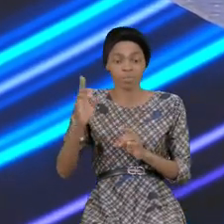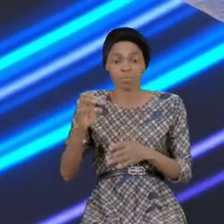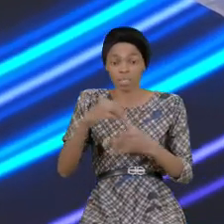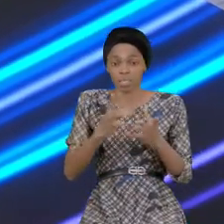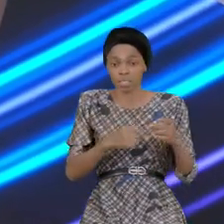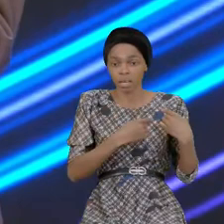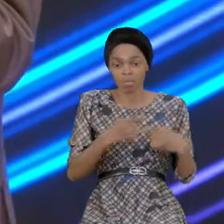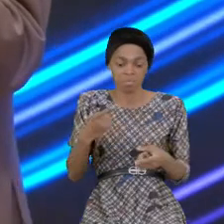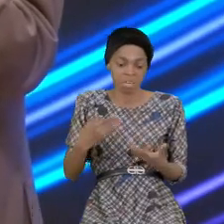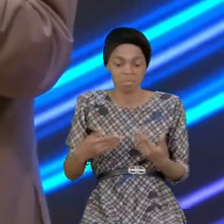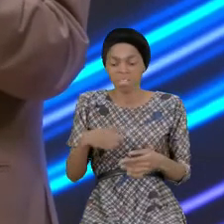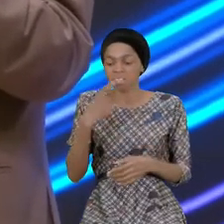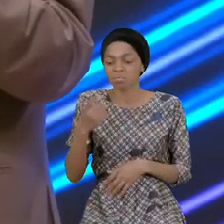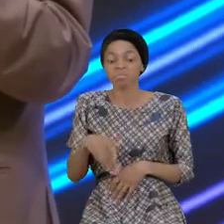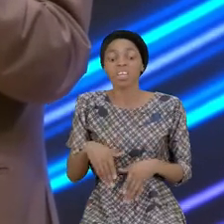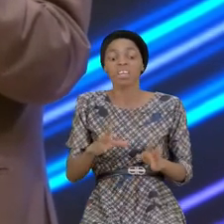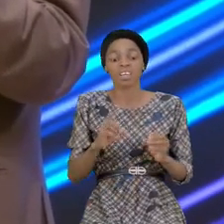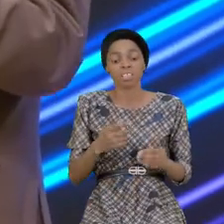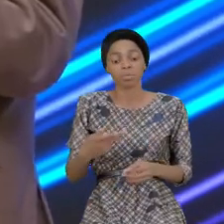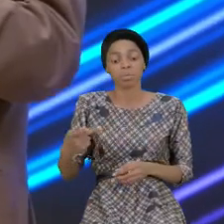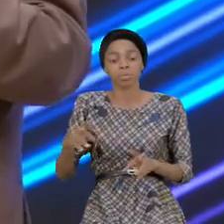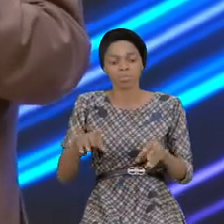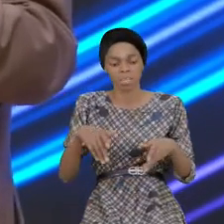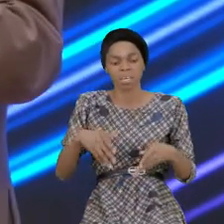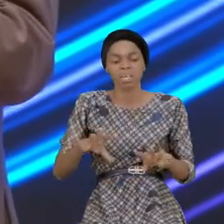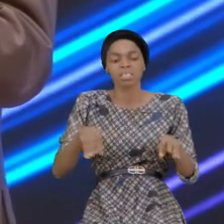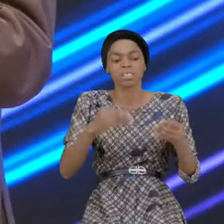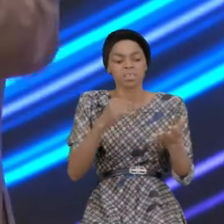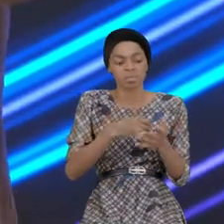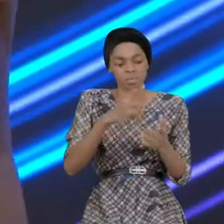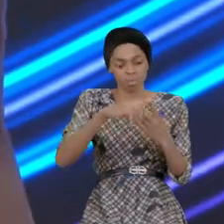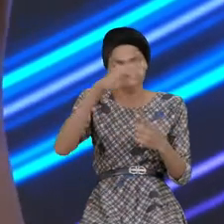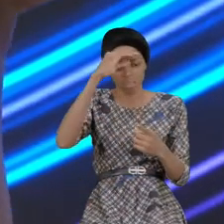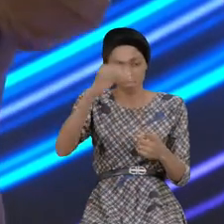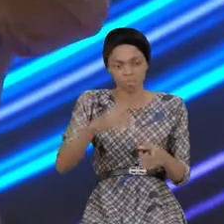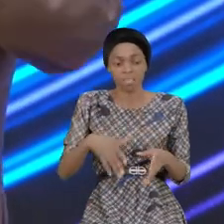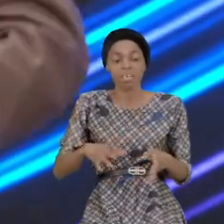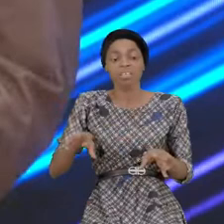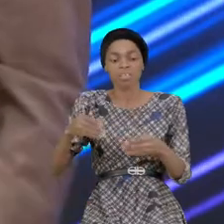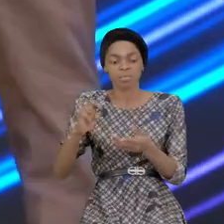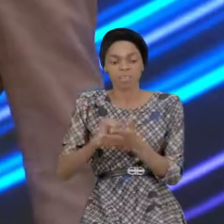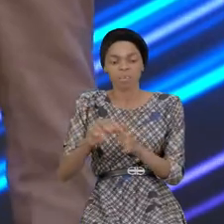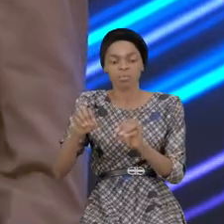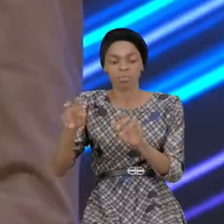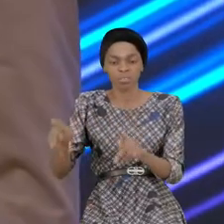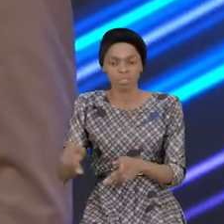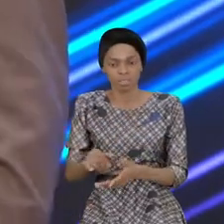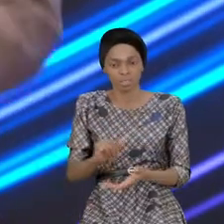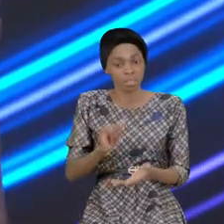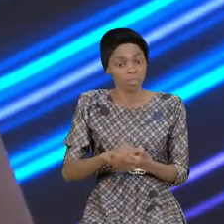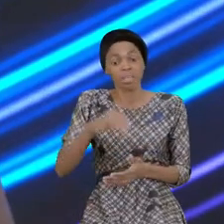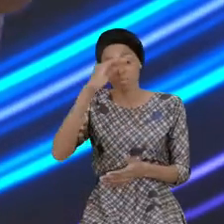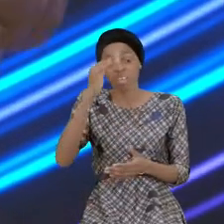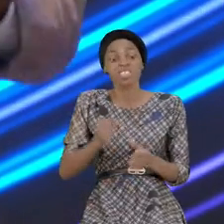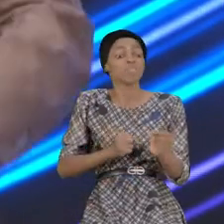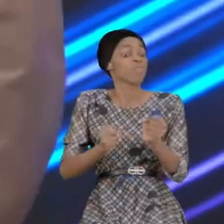say, let the property go. Let the opportunity go. Let that chance go. The man wants to have his